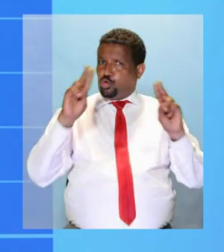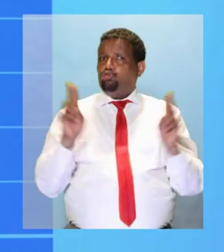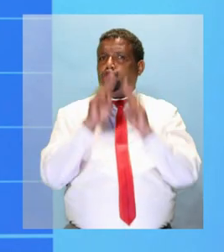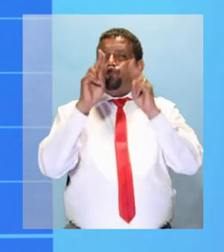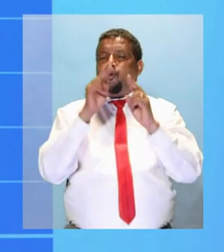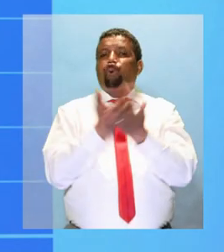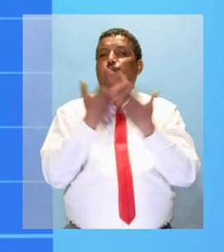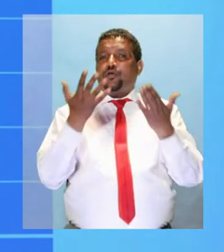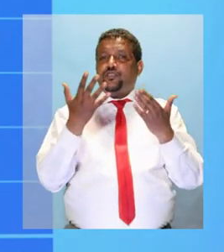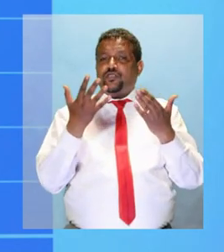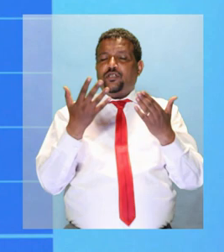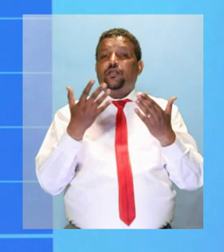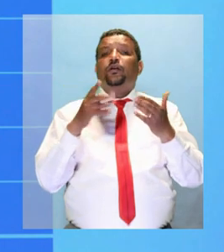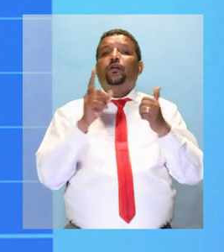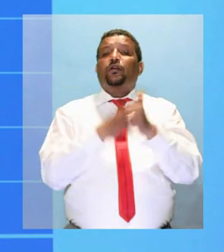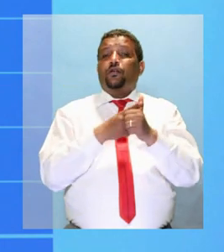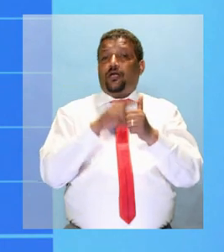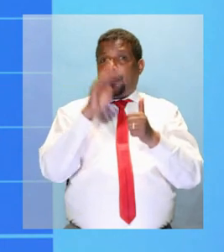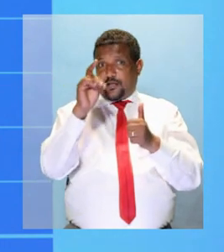first unit is